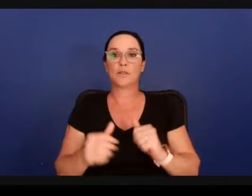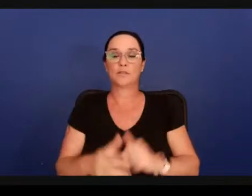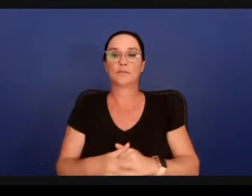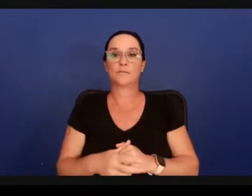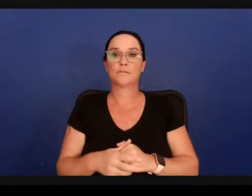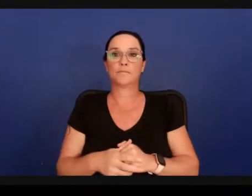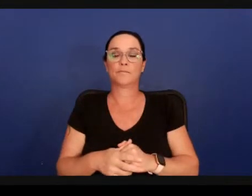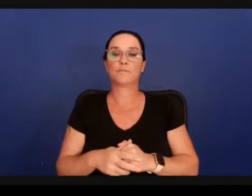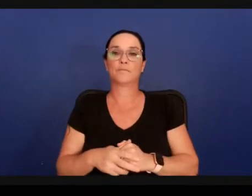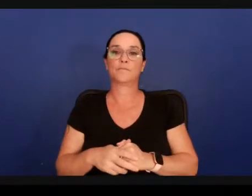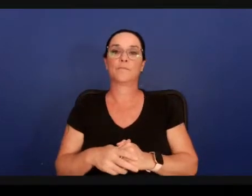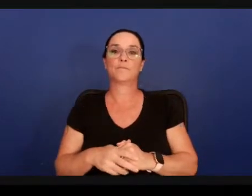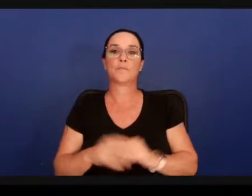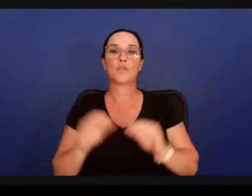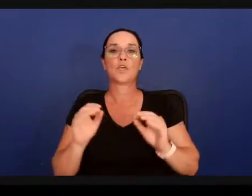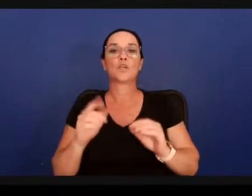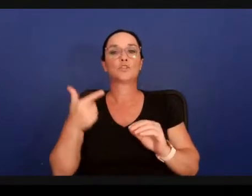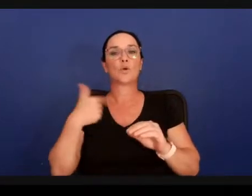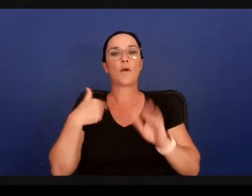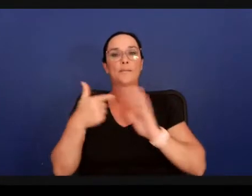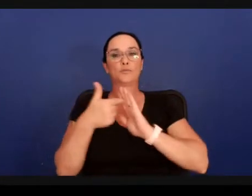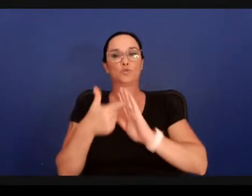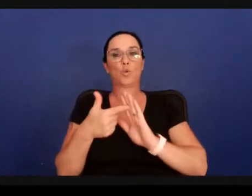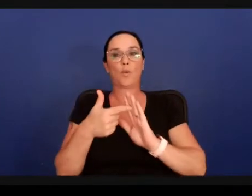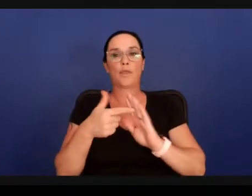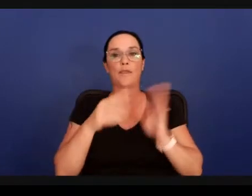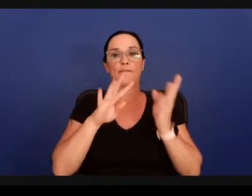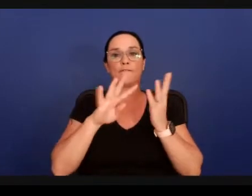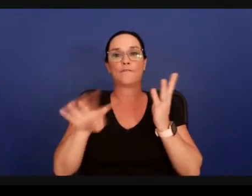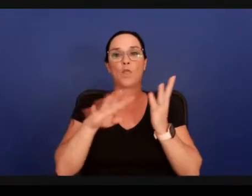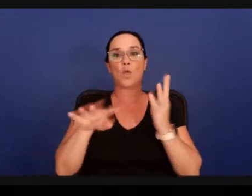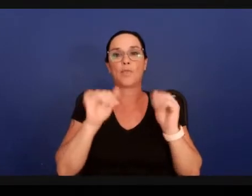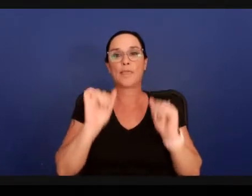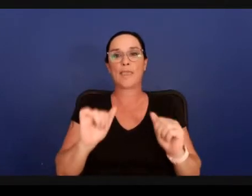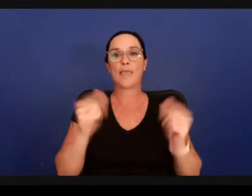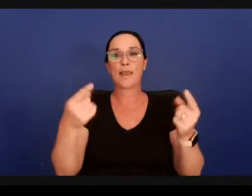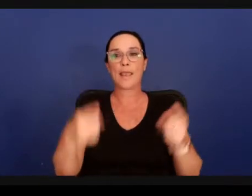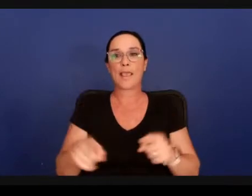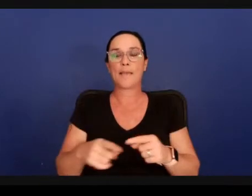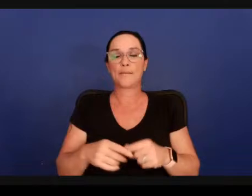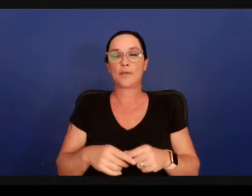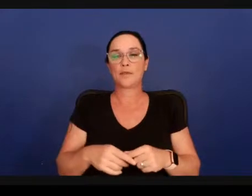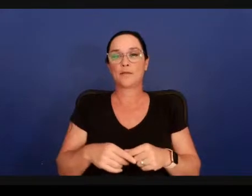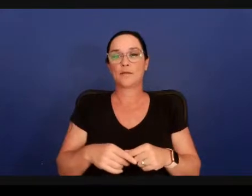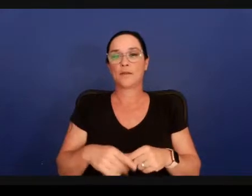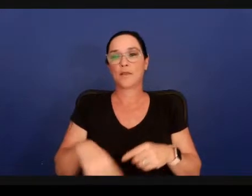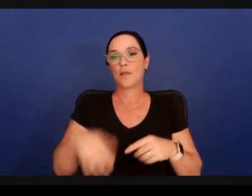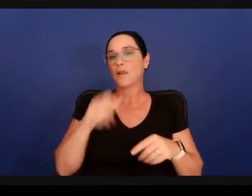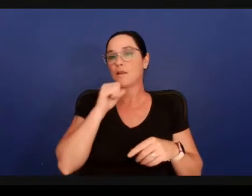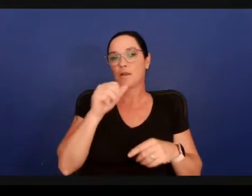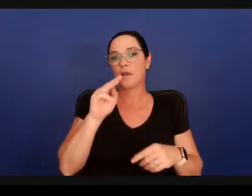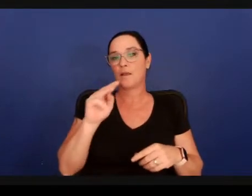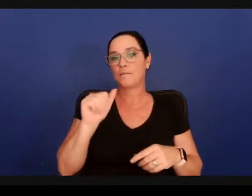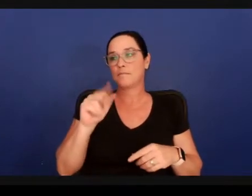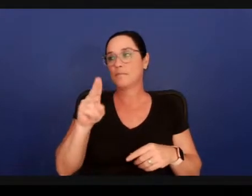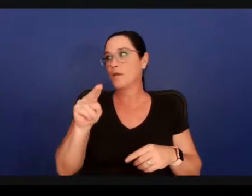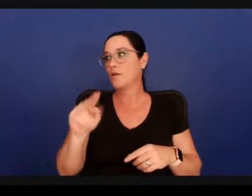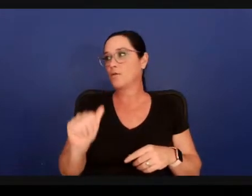flows, excluding ones from Mauna Ulu and Pu'o'o, because Kalapana